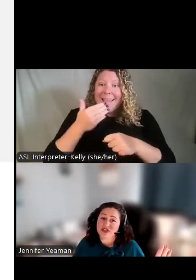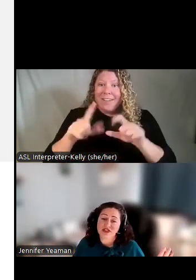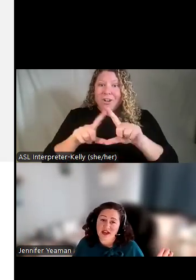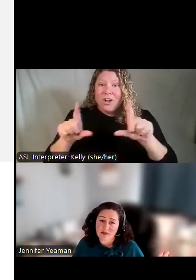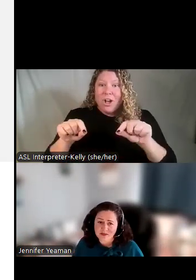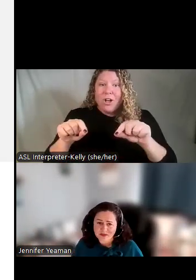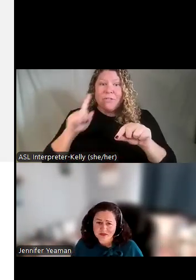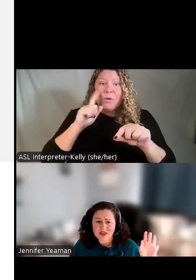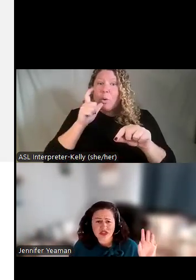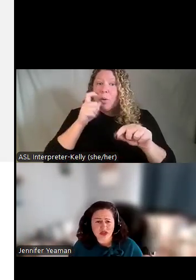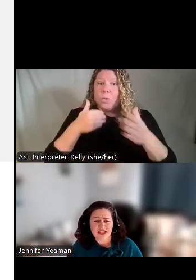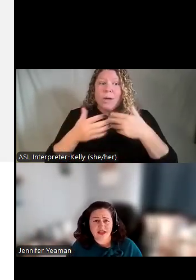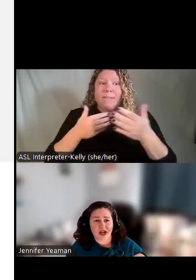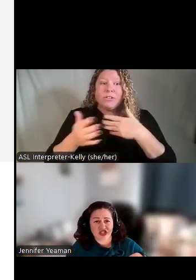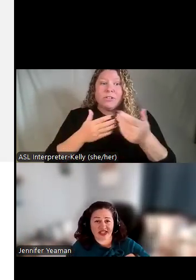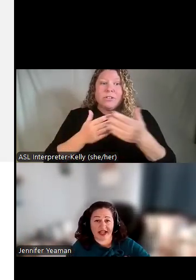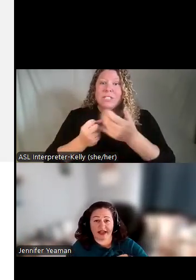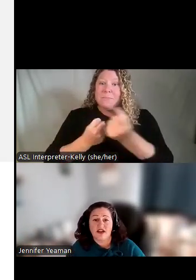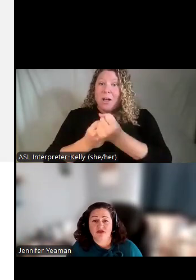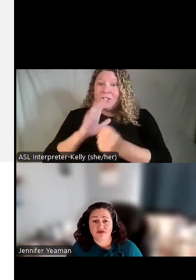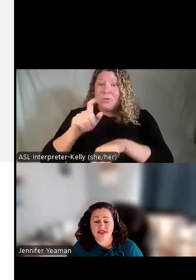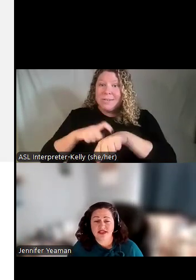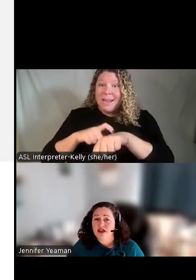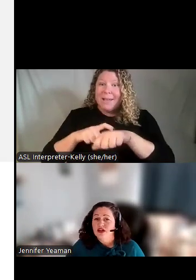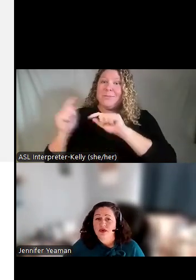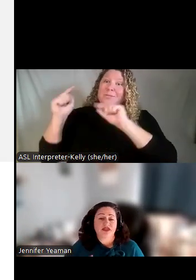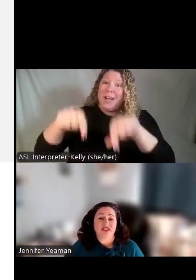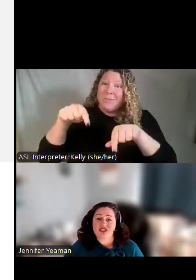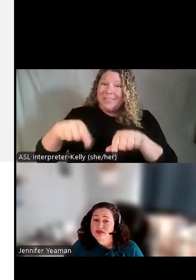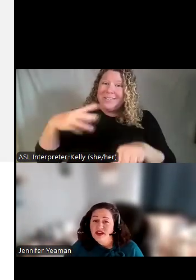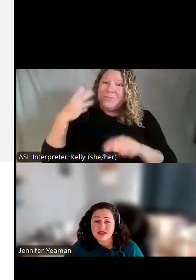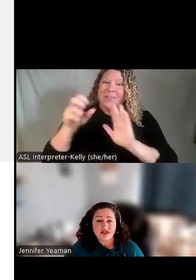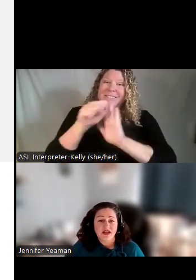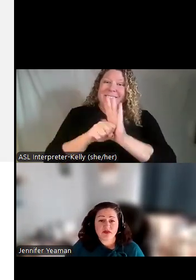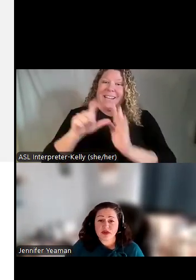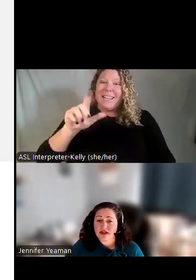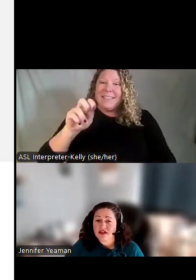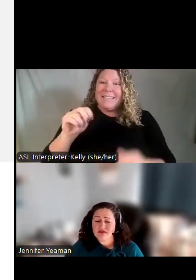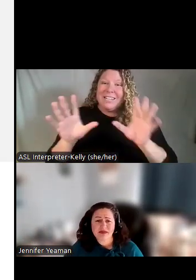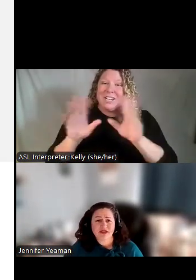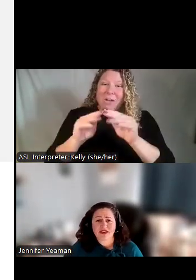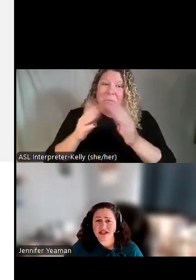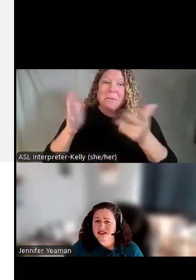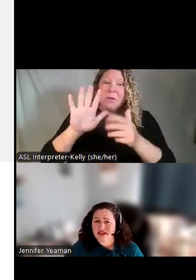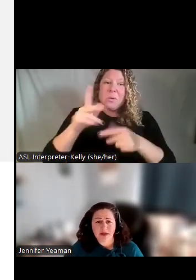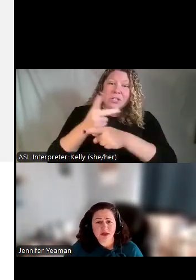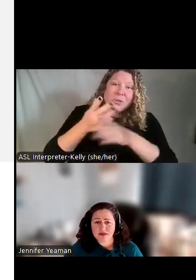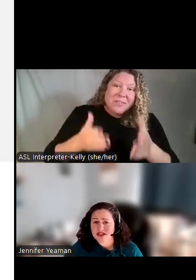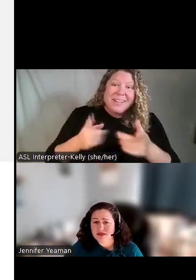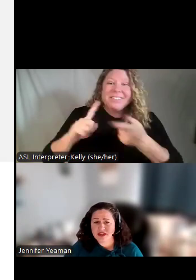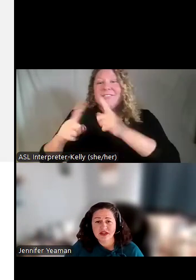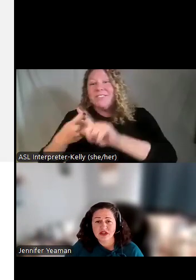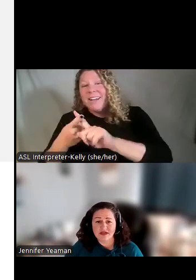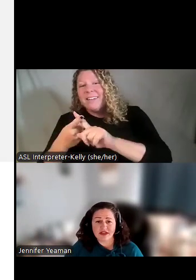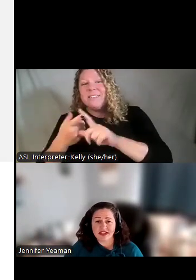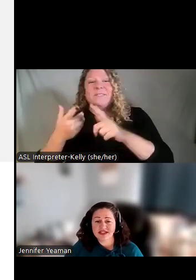whoever sponsored your time to attend the Washington State Lean Conference, whether it's a supervisor, employer, maybe a friend hyped you up